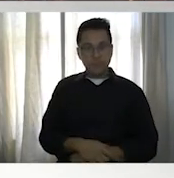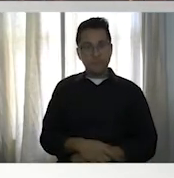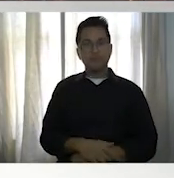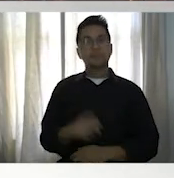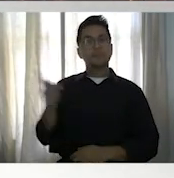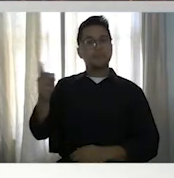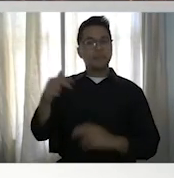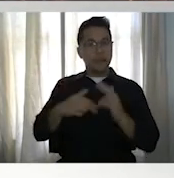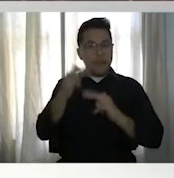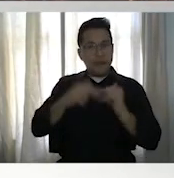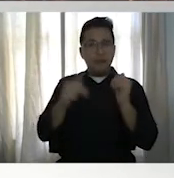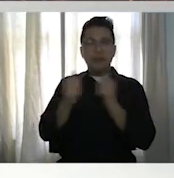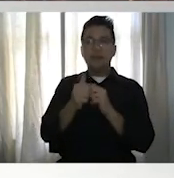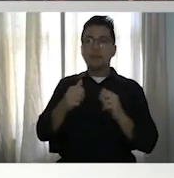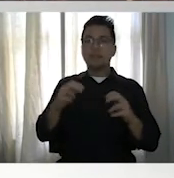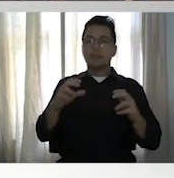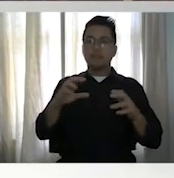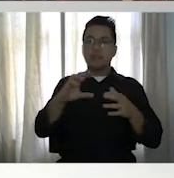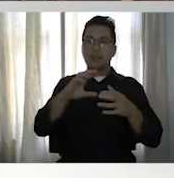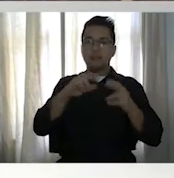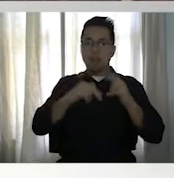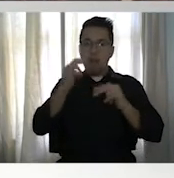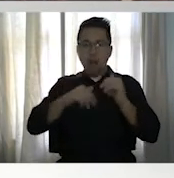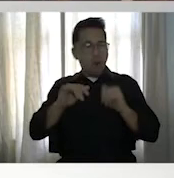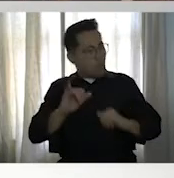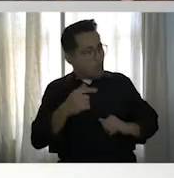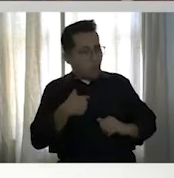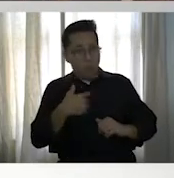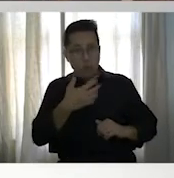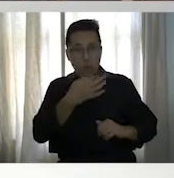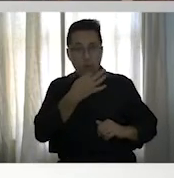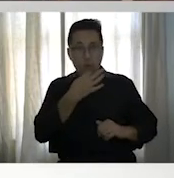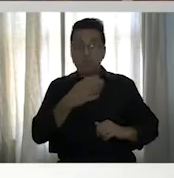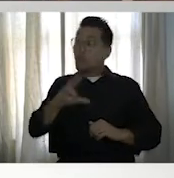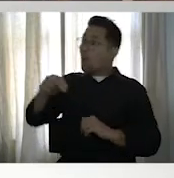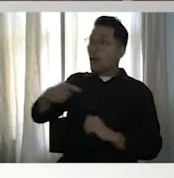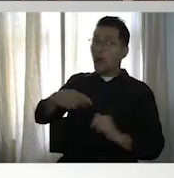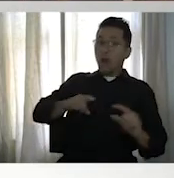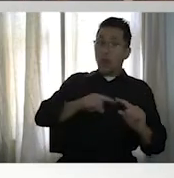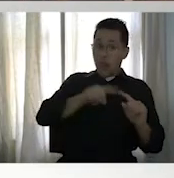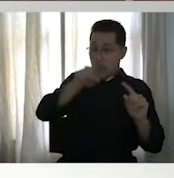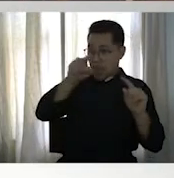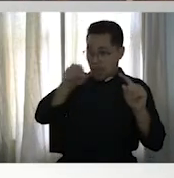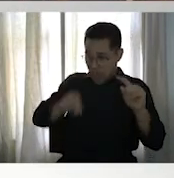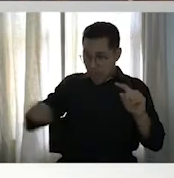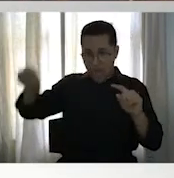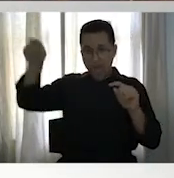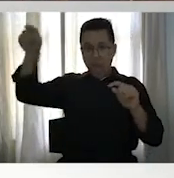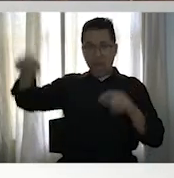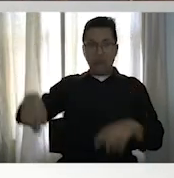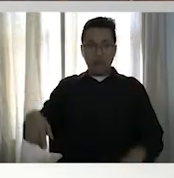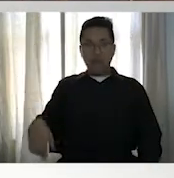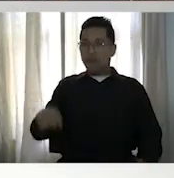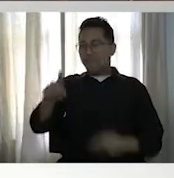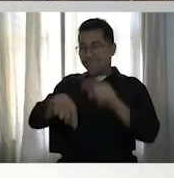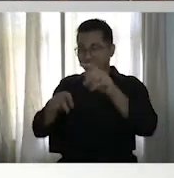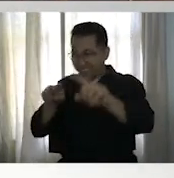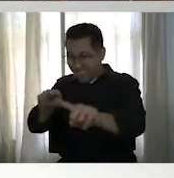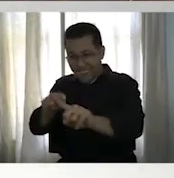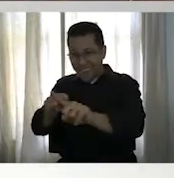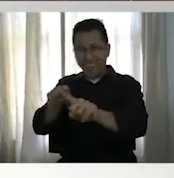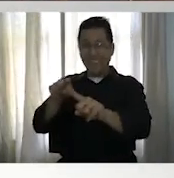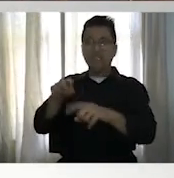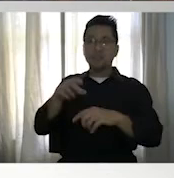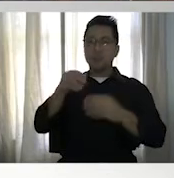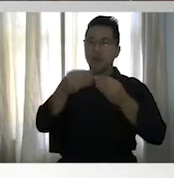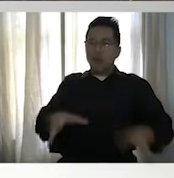And they're building with block connectors. Ooh, it almost made it. No, but it goes like this, and then it can't get there, so it loses like energy